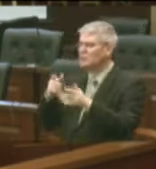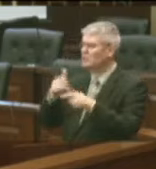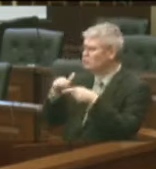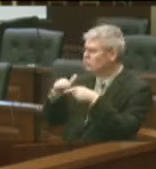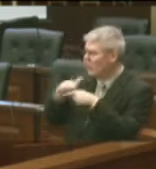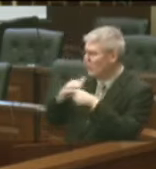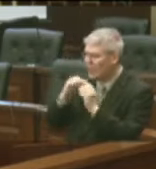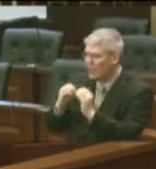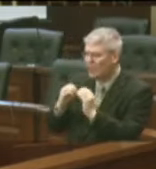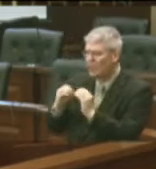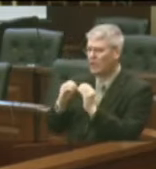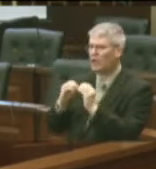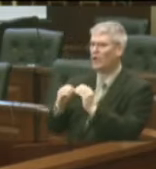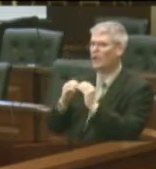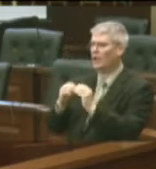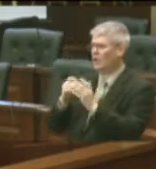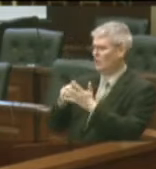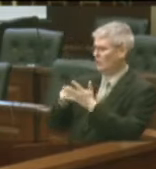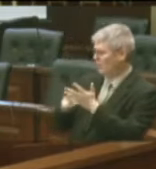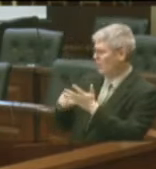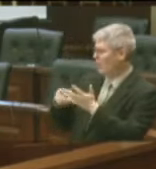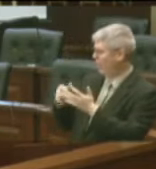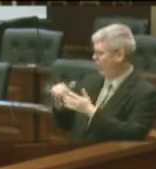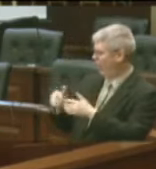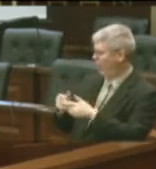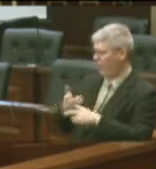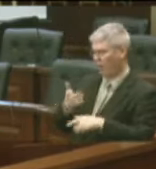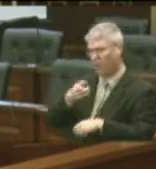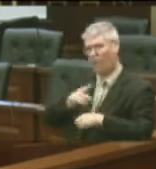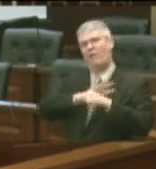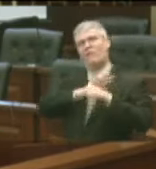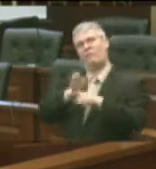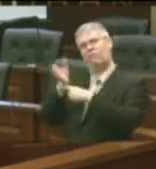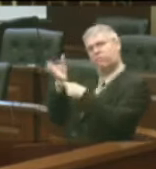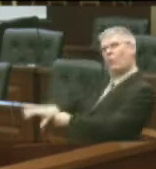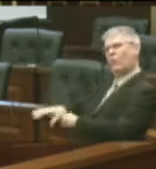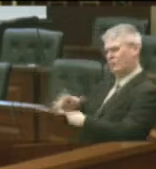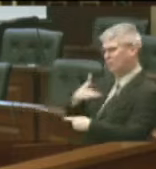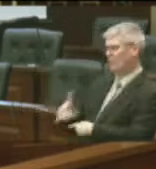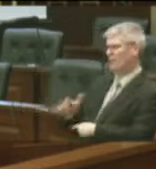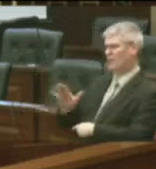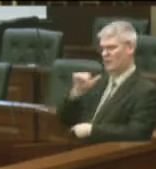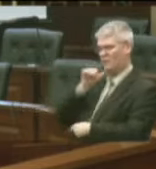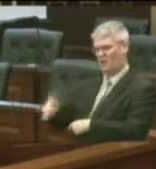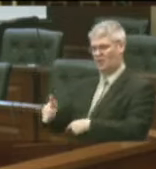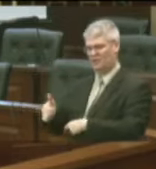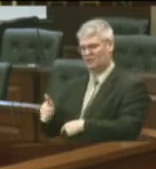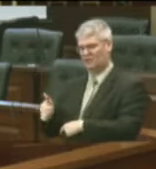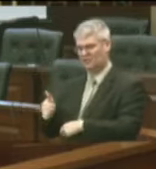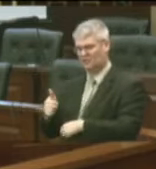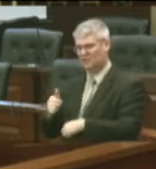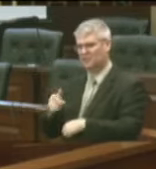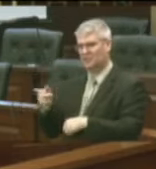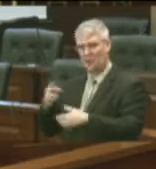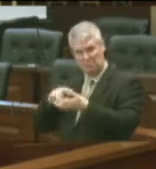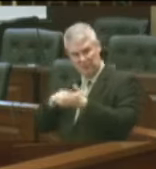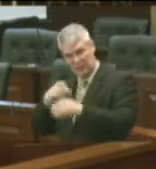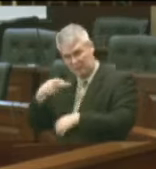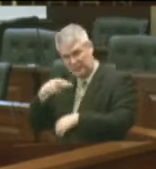had if you still have professional development needs, you could use this money for professional development needs if it's